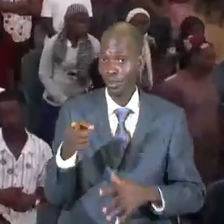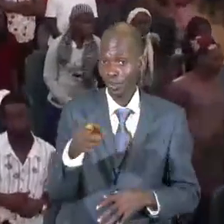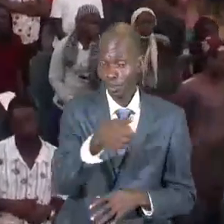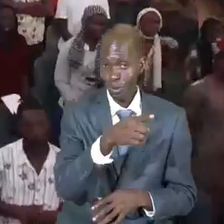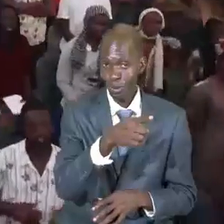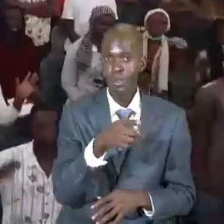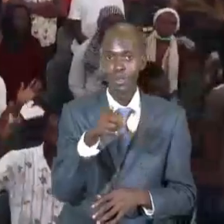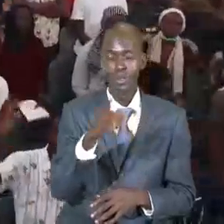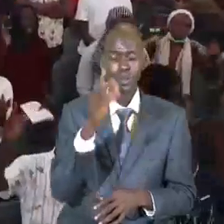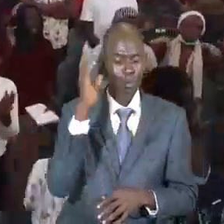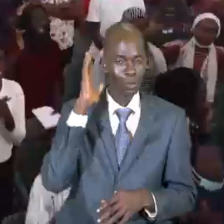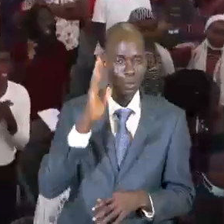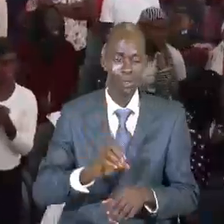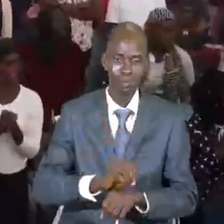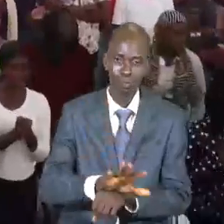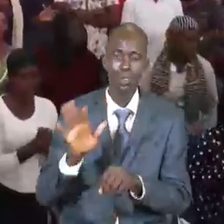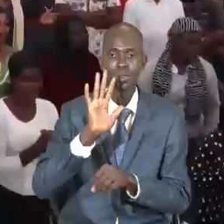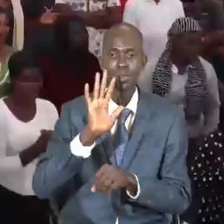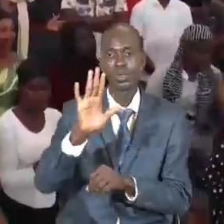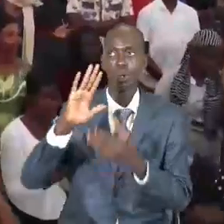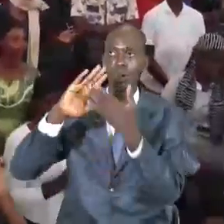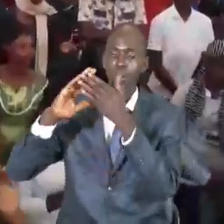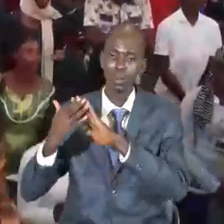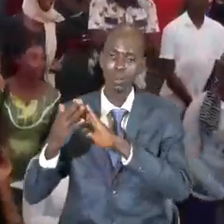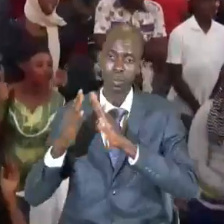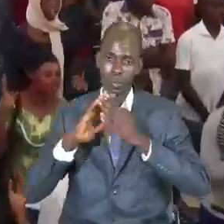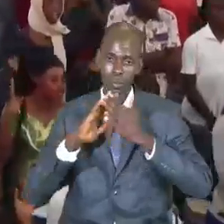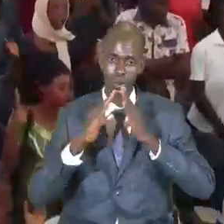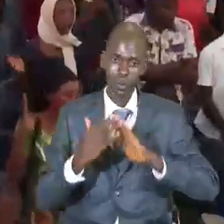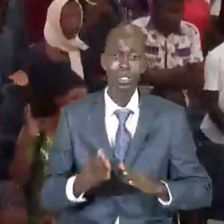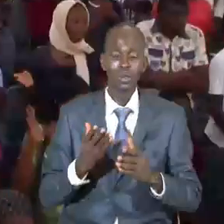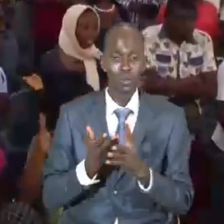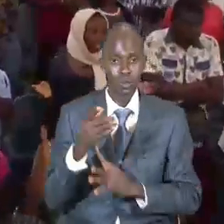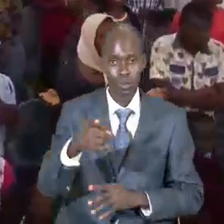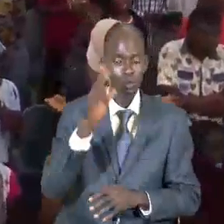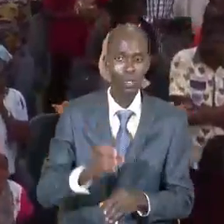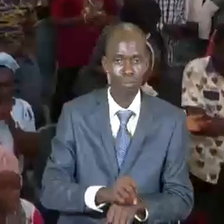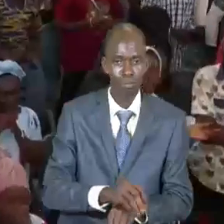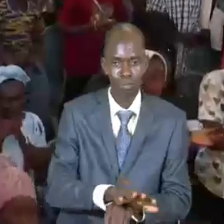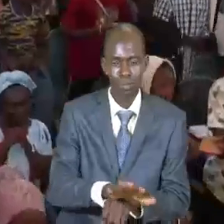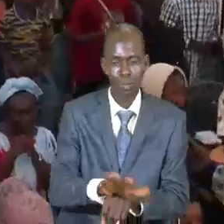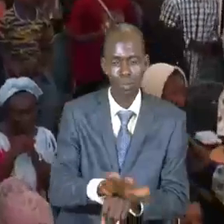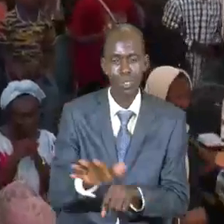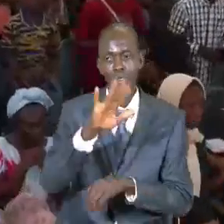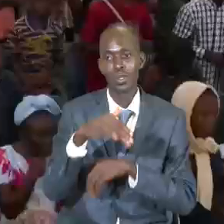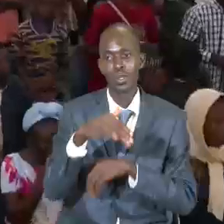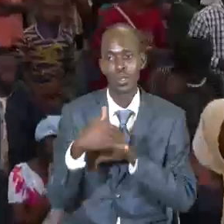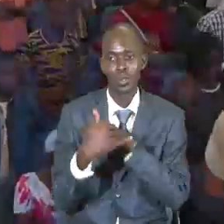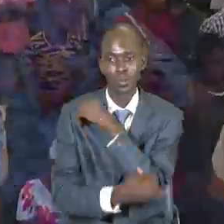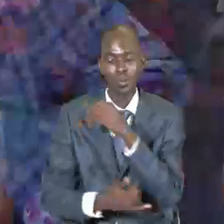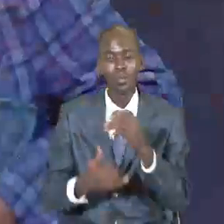community. Through you, impact your country and impact the world